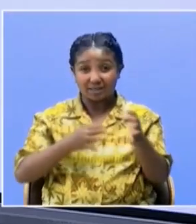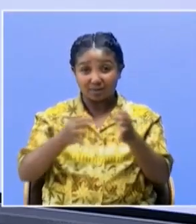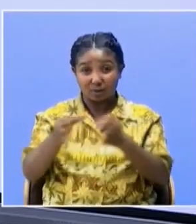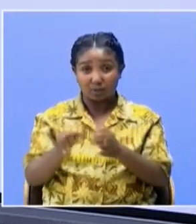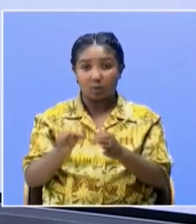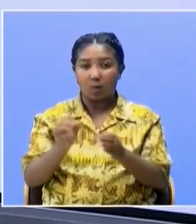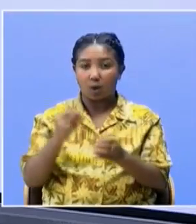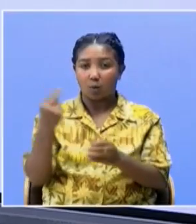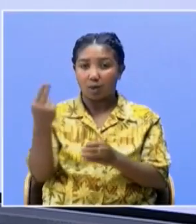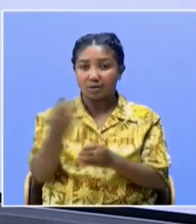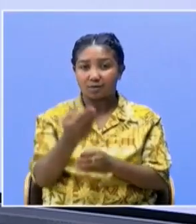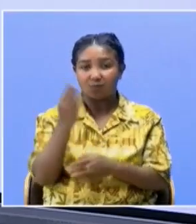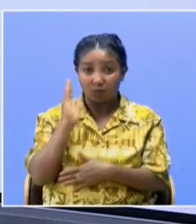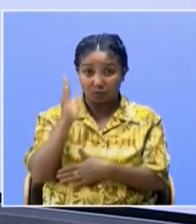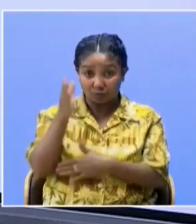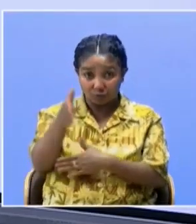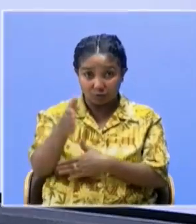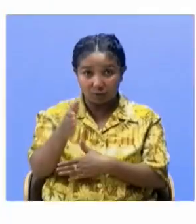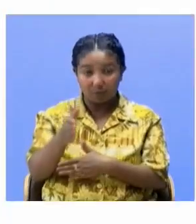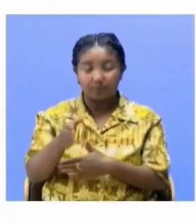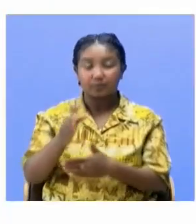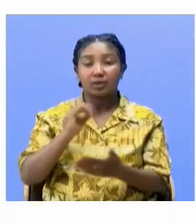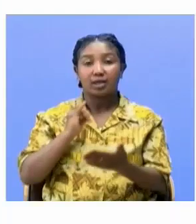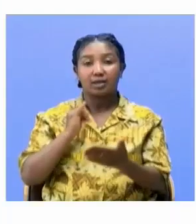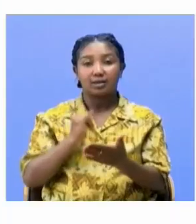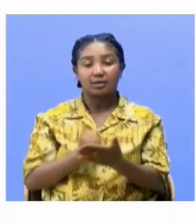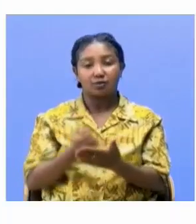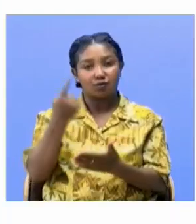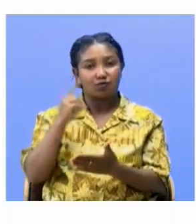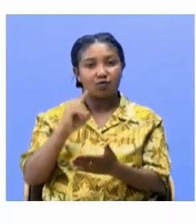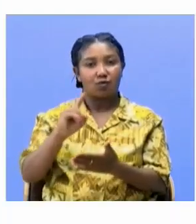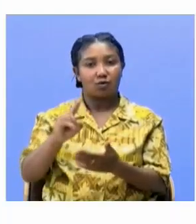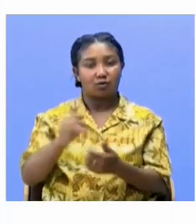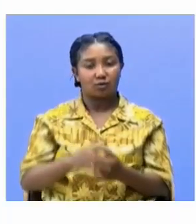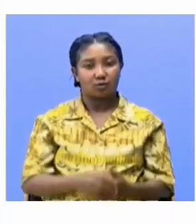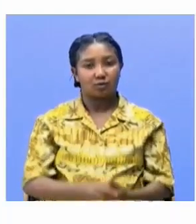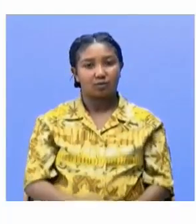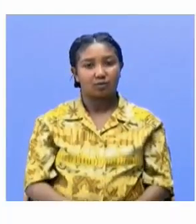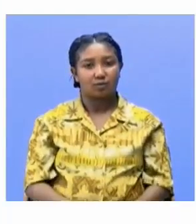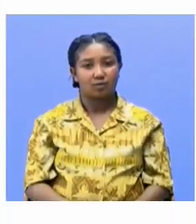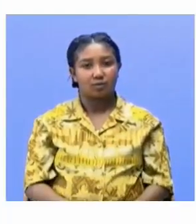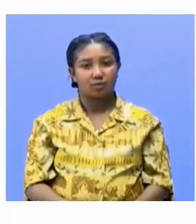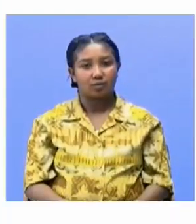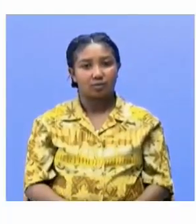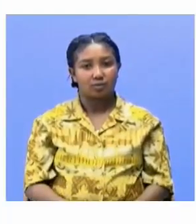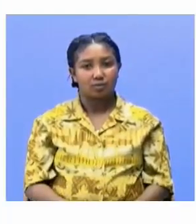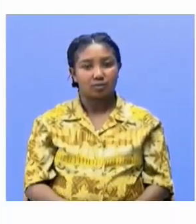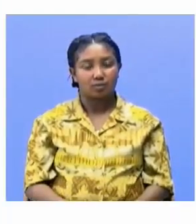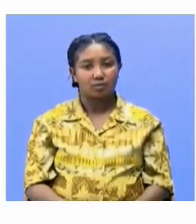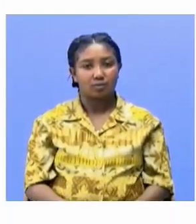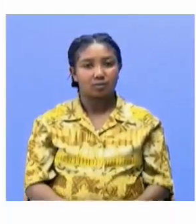we use it for the future, it is for arranged future.